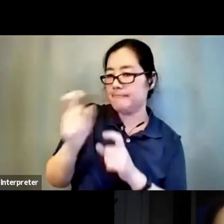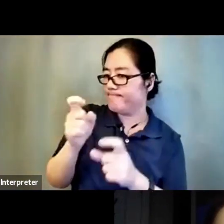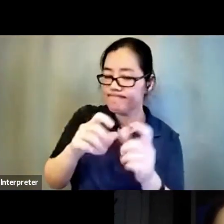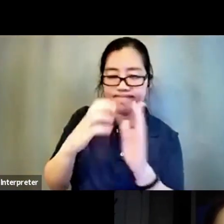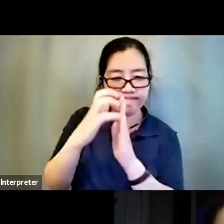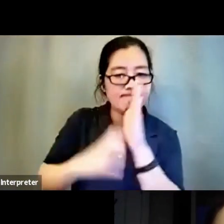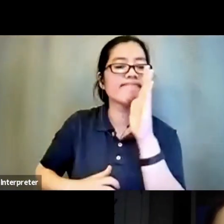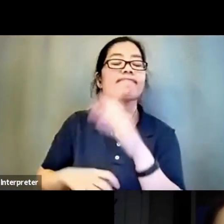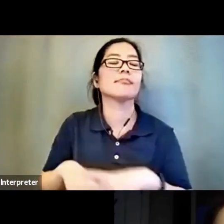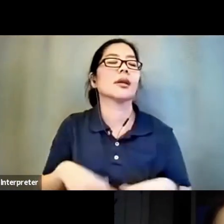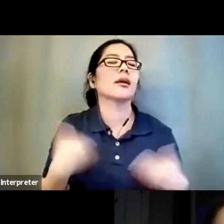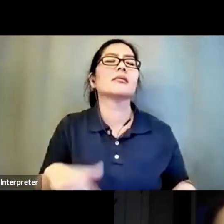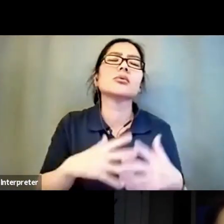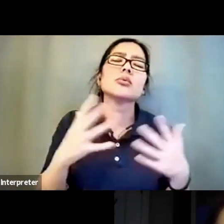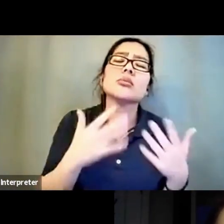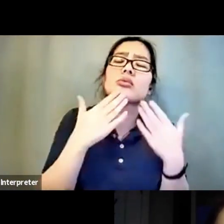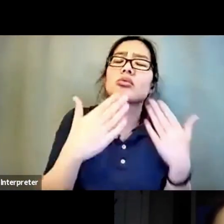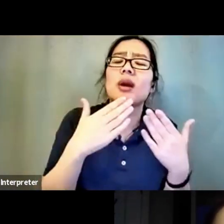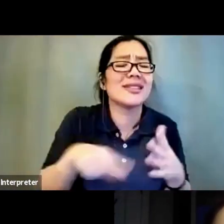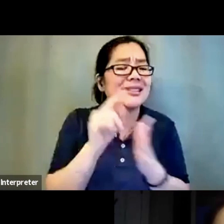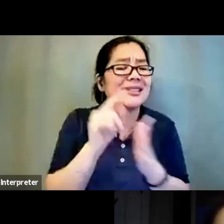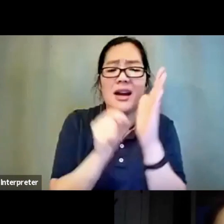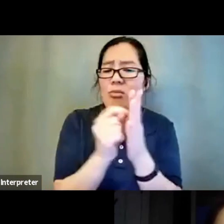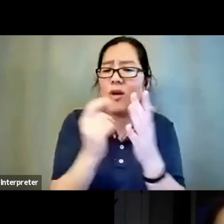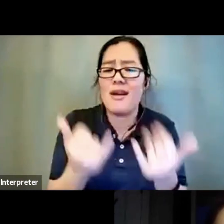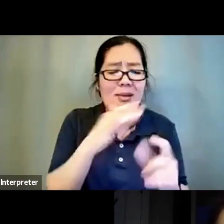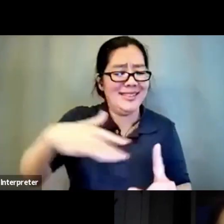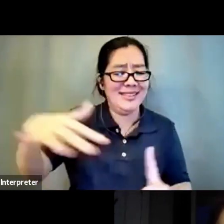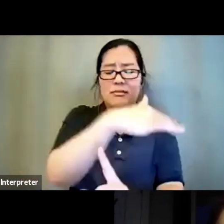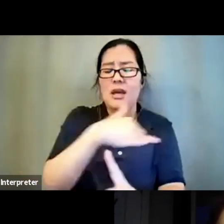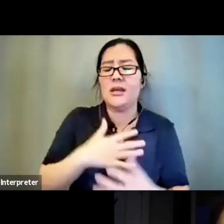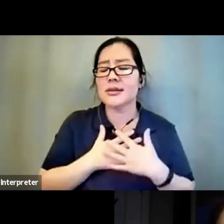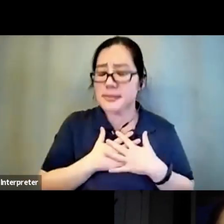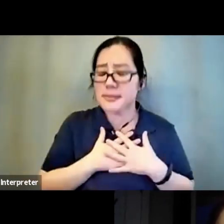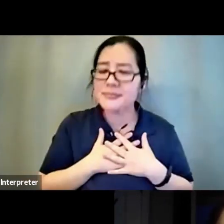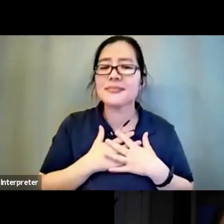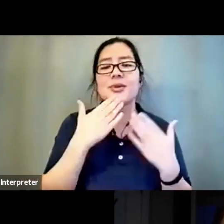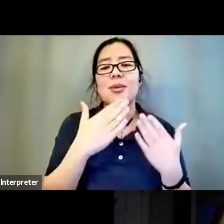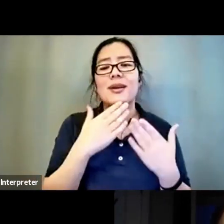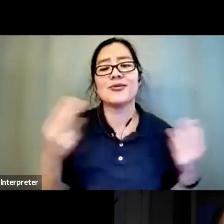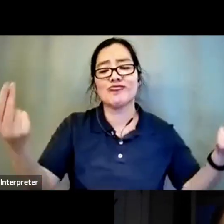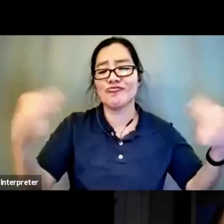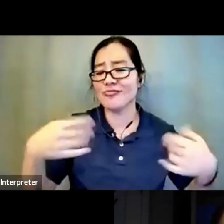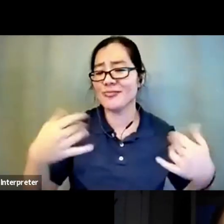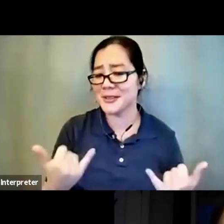gratitude right now for this time in this space. So thank you all for being here.